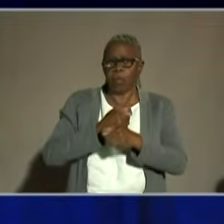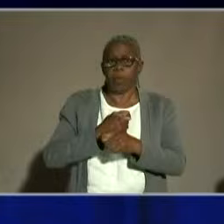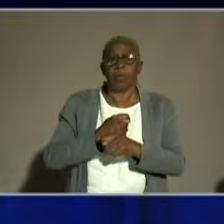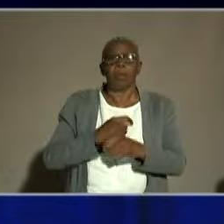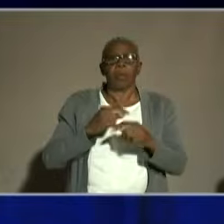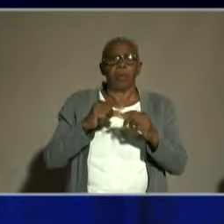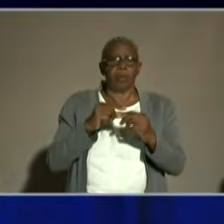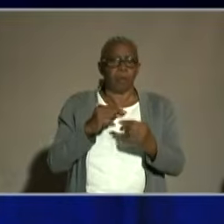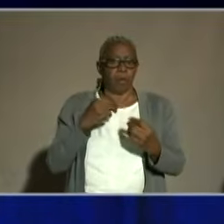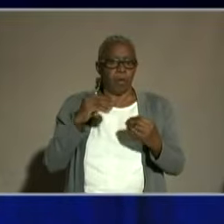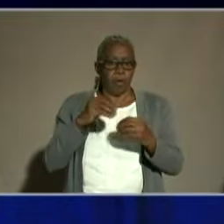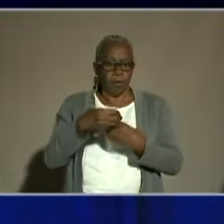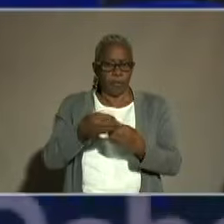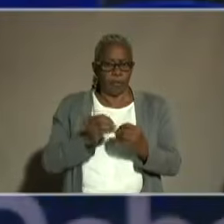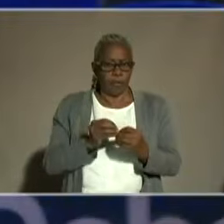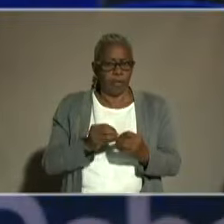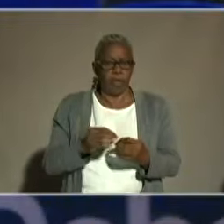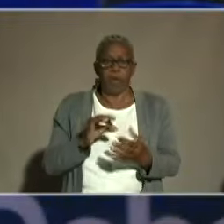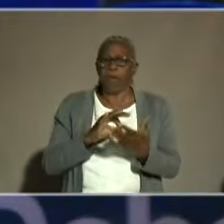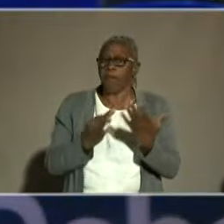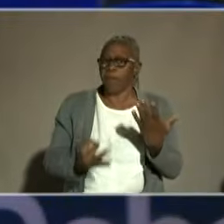this promise. Why?